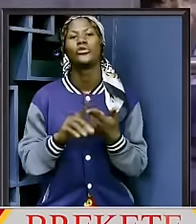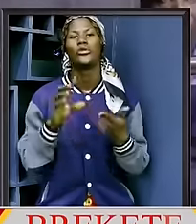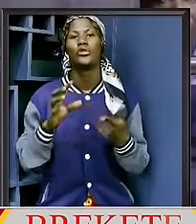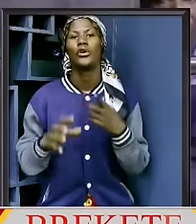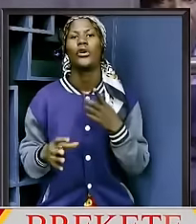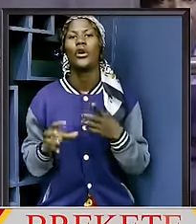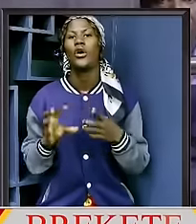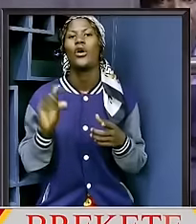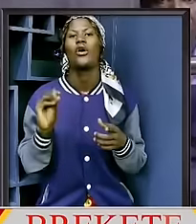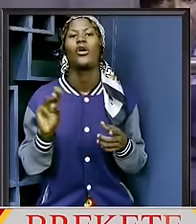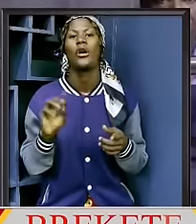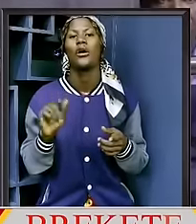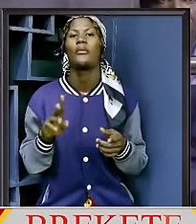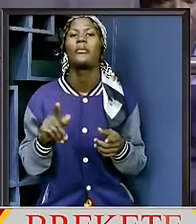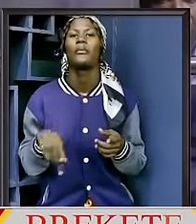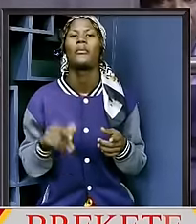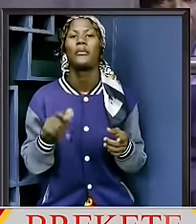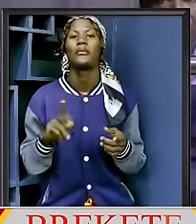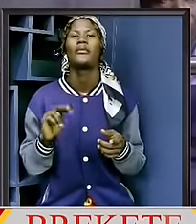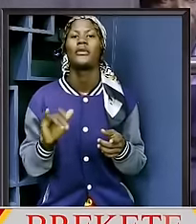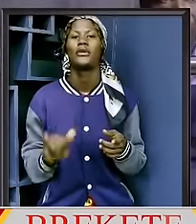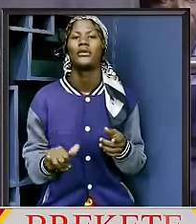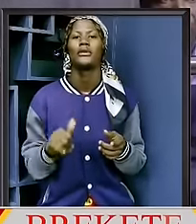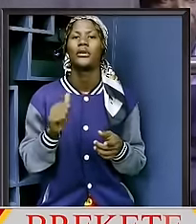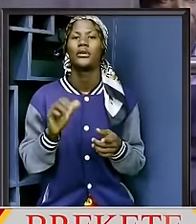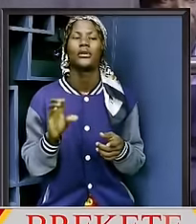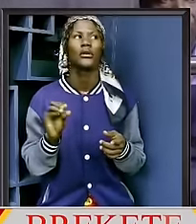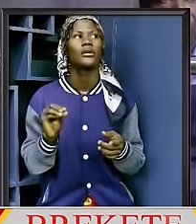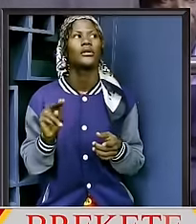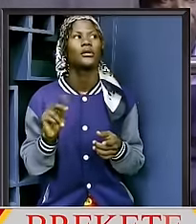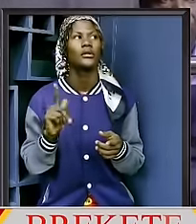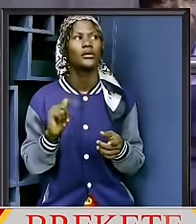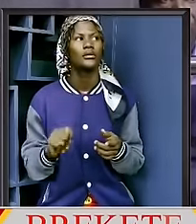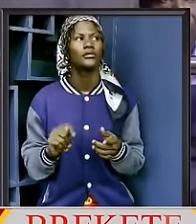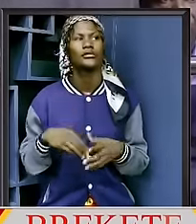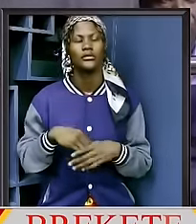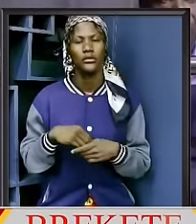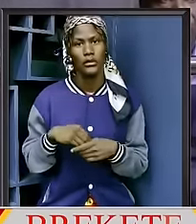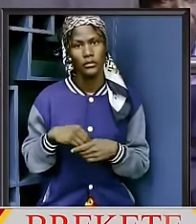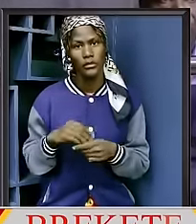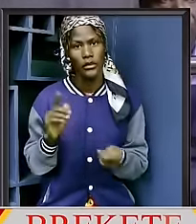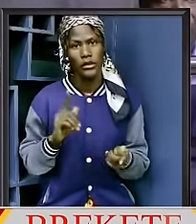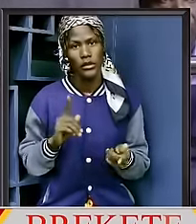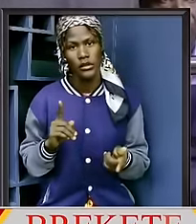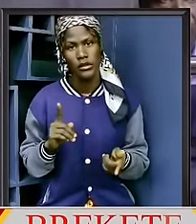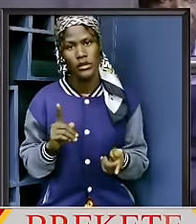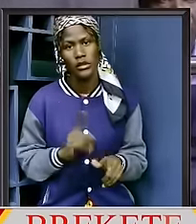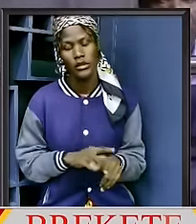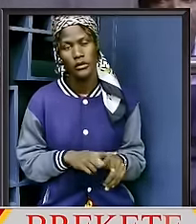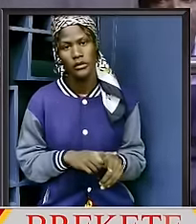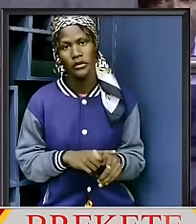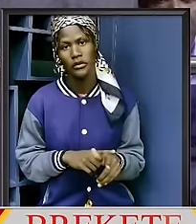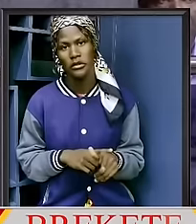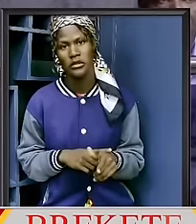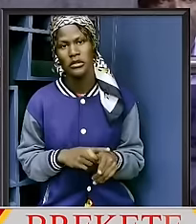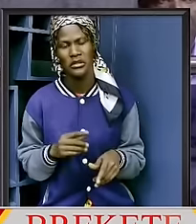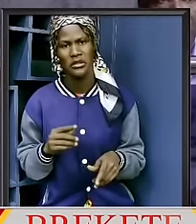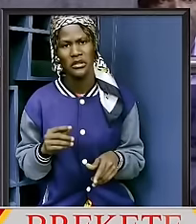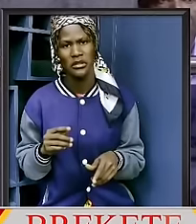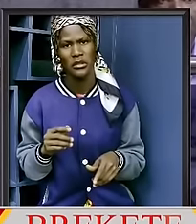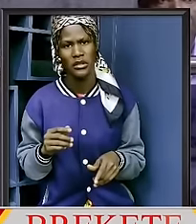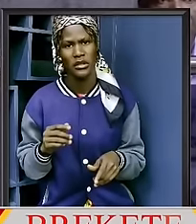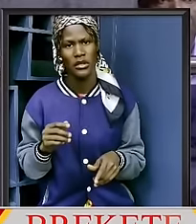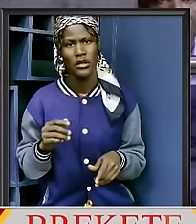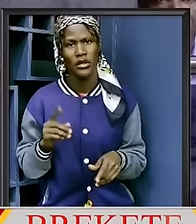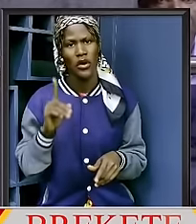because I use the GT alone. Sometimes he will ask me to use Sterling Bank. I say no, it's only one account. In case anything happens,